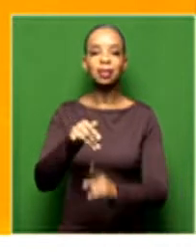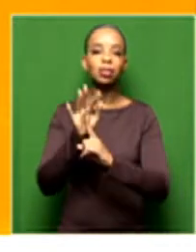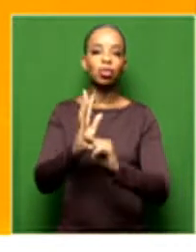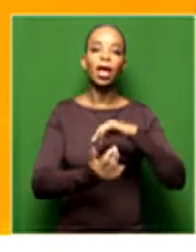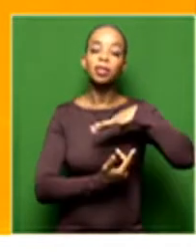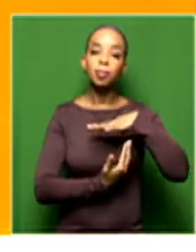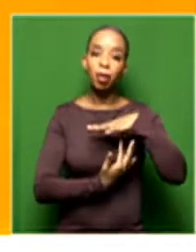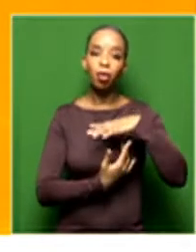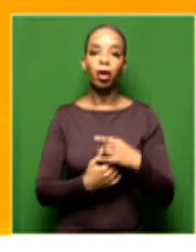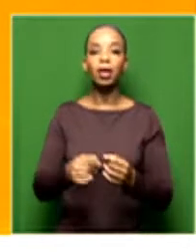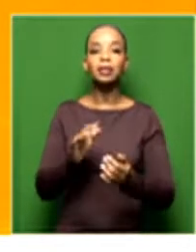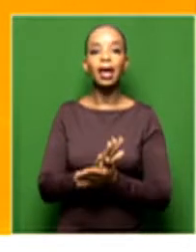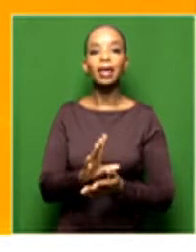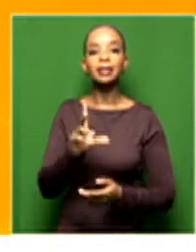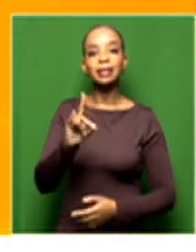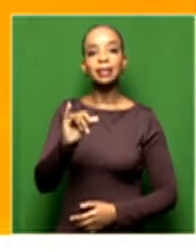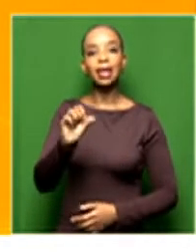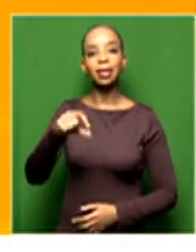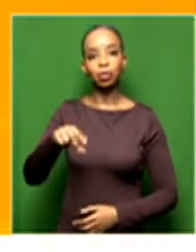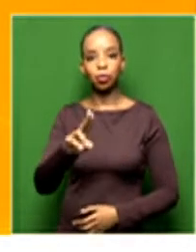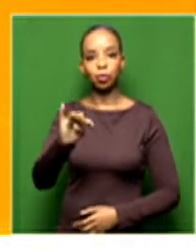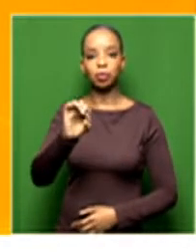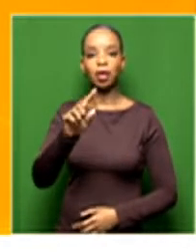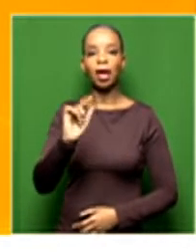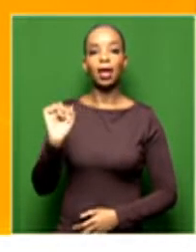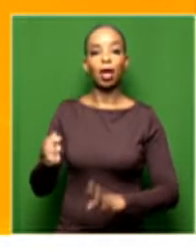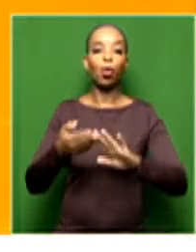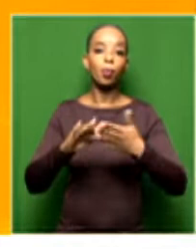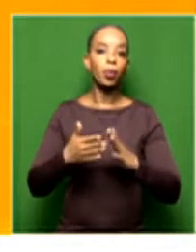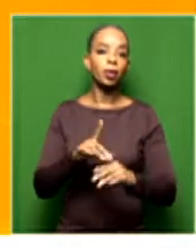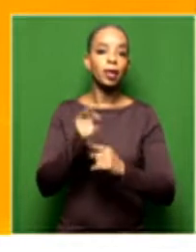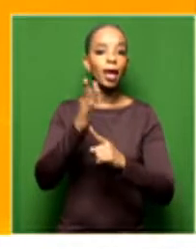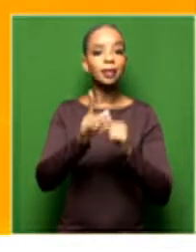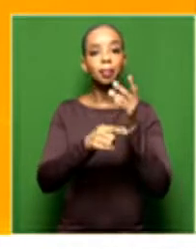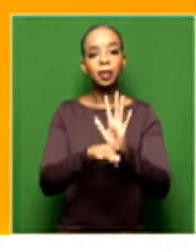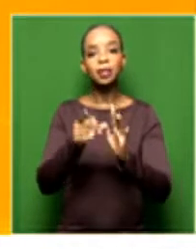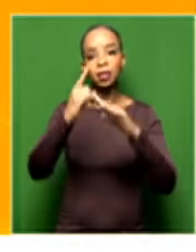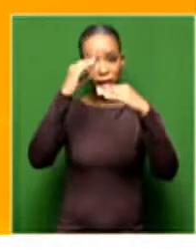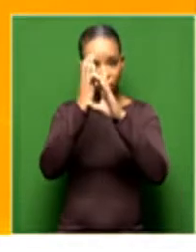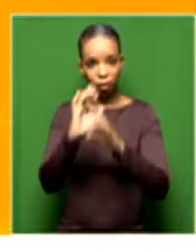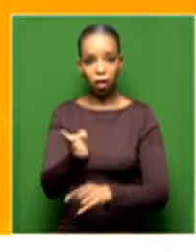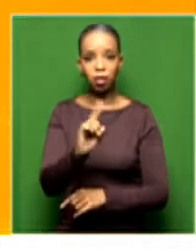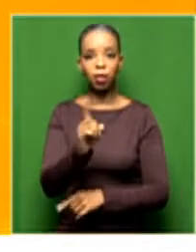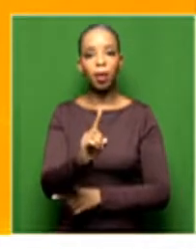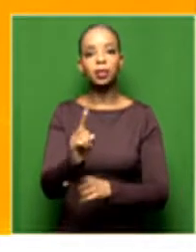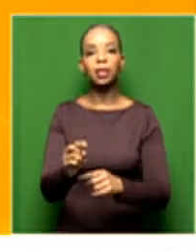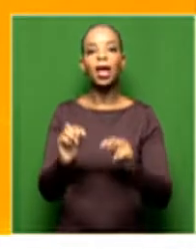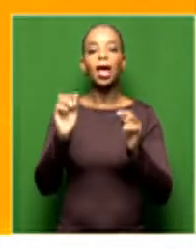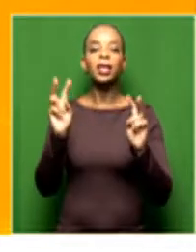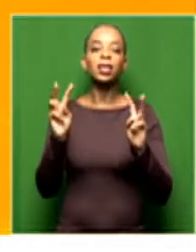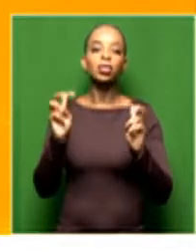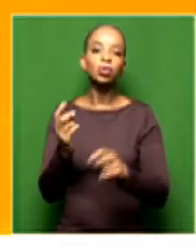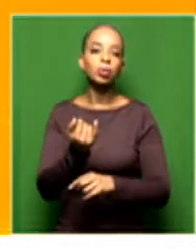their communities. The exhibition will focus on transitioning societies and refocus our attention on matters such as